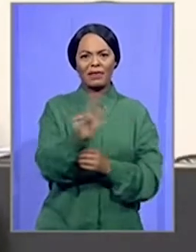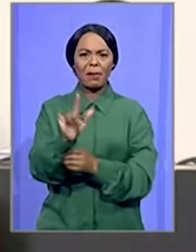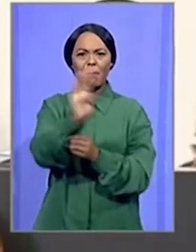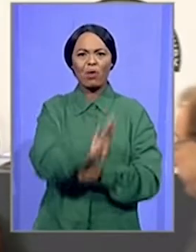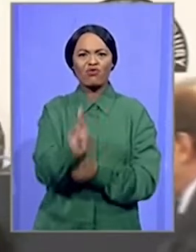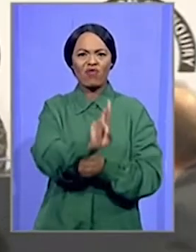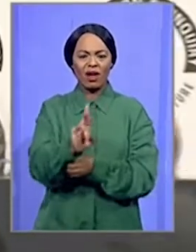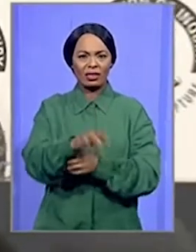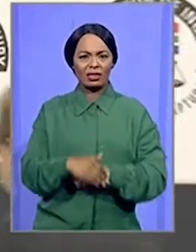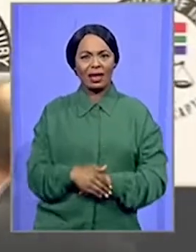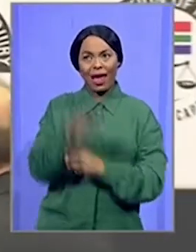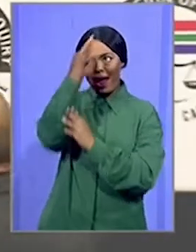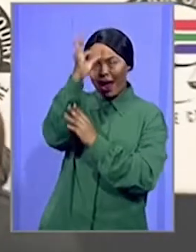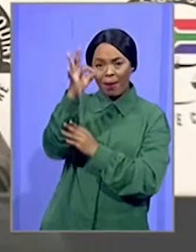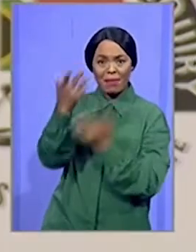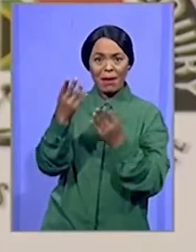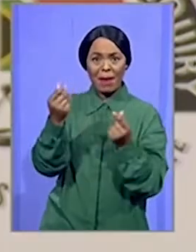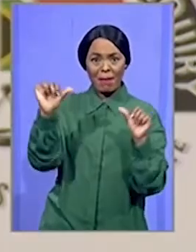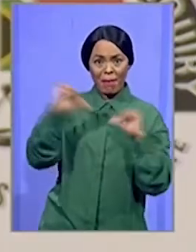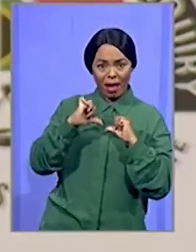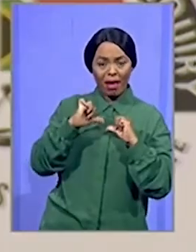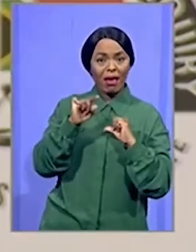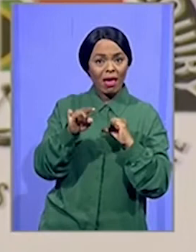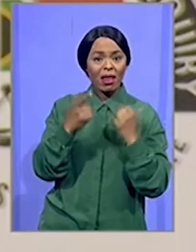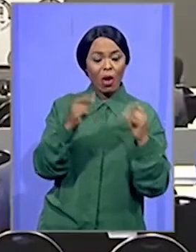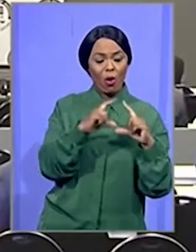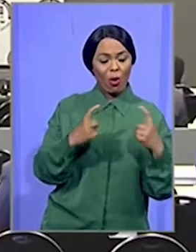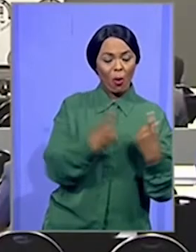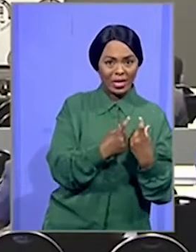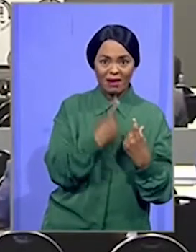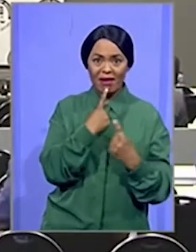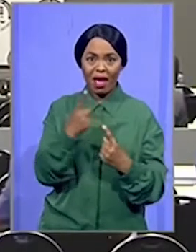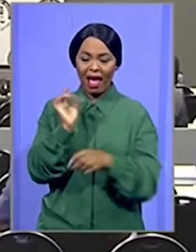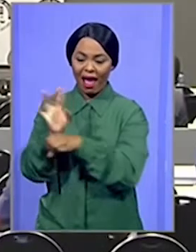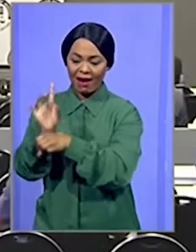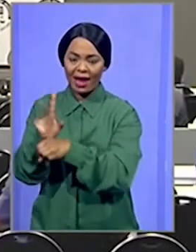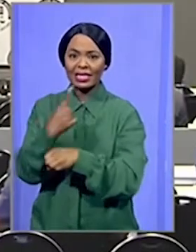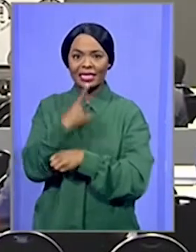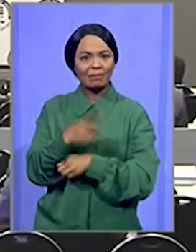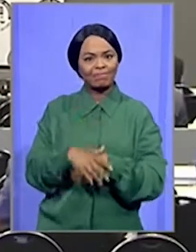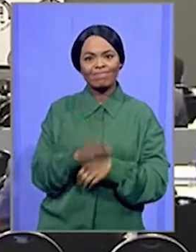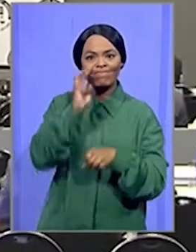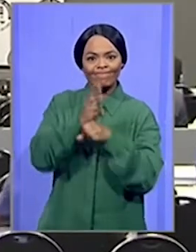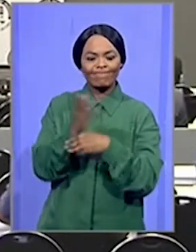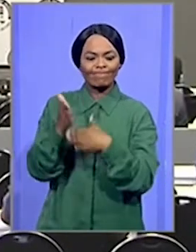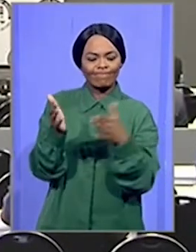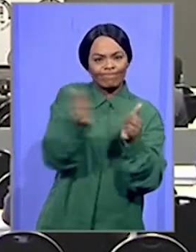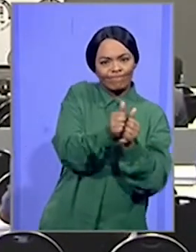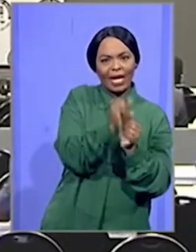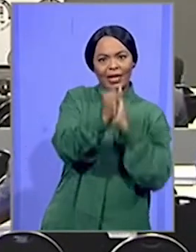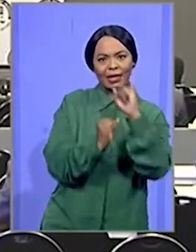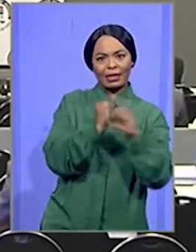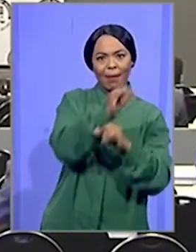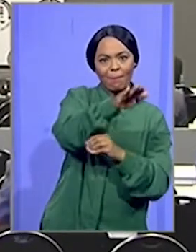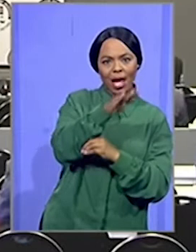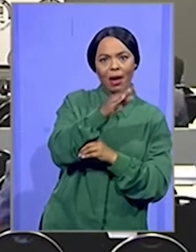ge e ba mmuso o nyaka go buša morago mašeleng ao. Khomisene e direla gore bahlankedi ba šomišane le dibanka tša boditšhabatšhaba go lota mehlala